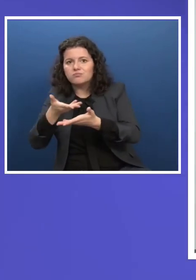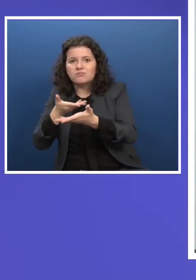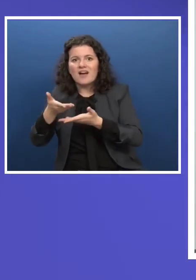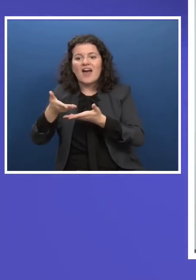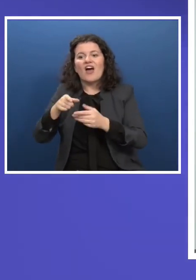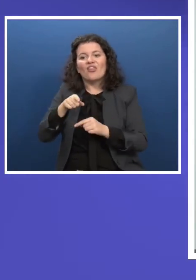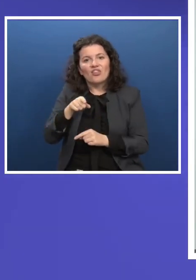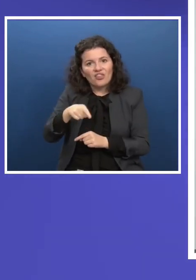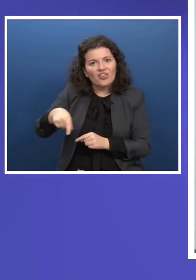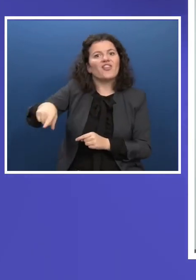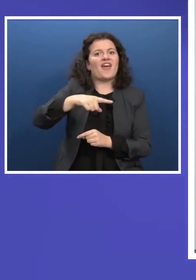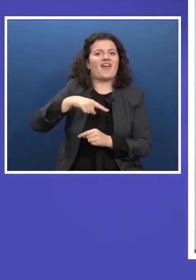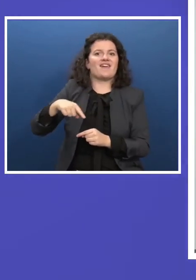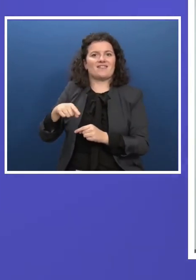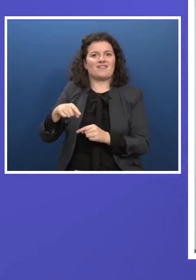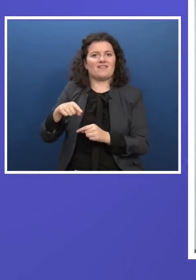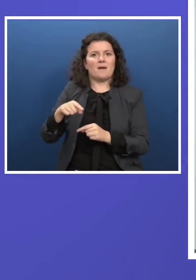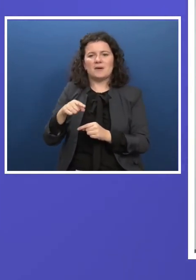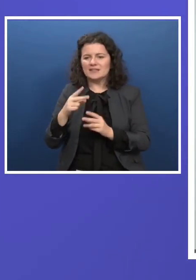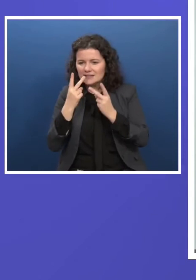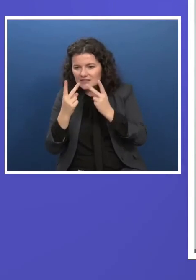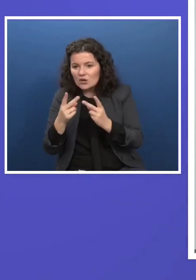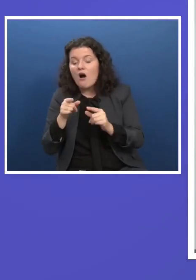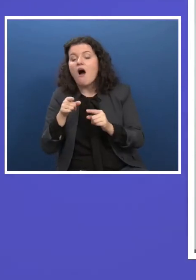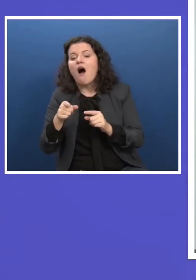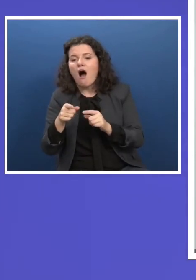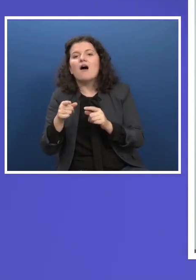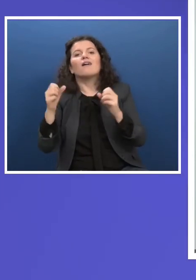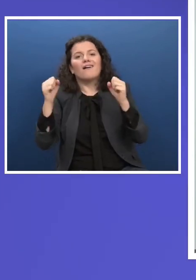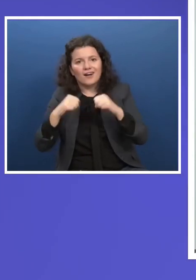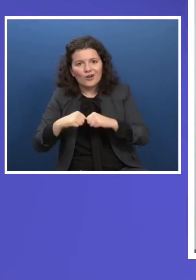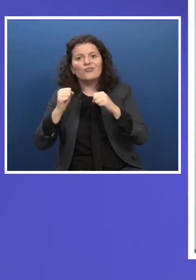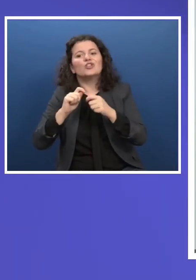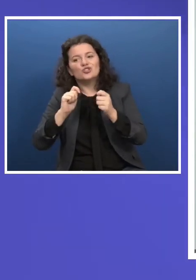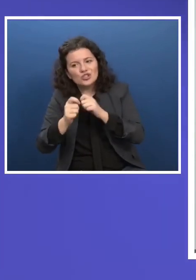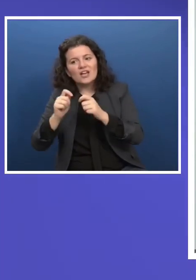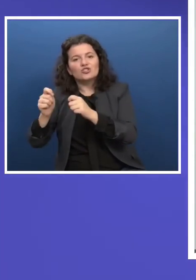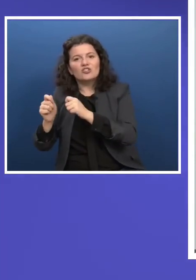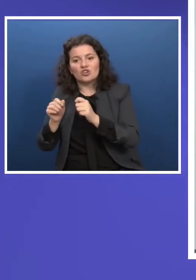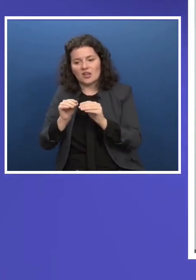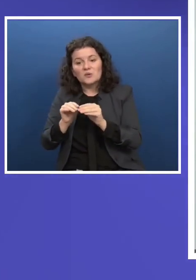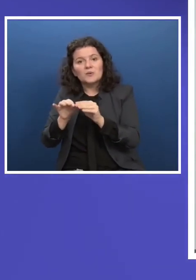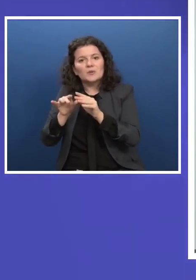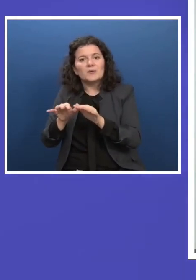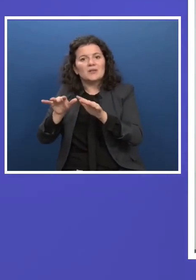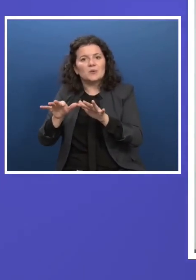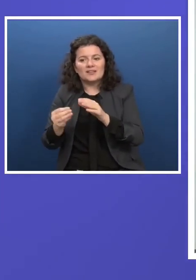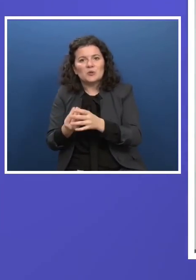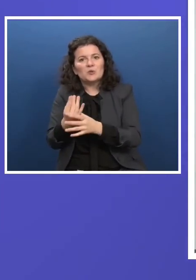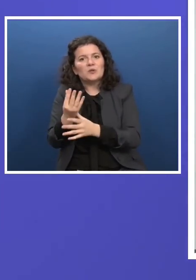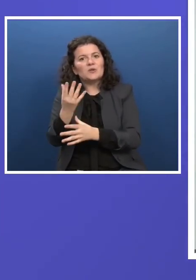gatekeepers to be able to enter the heart, mind, and the culture of that